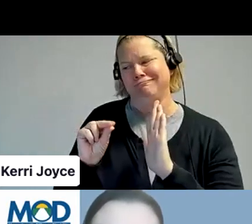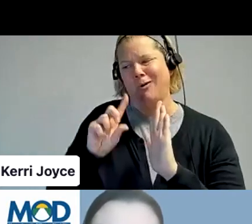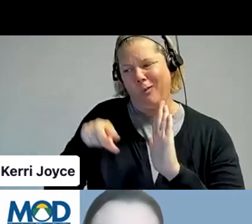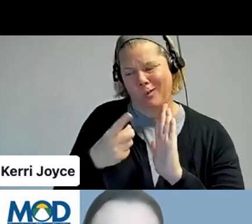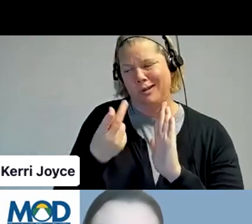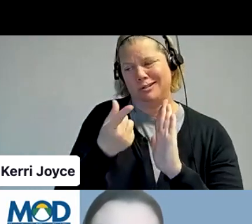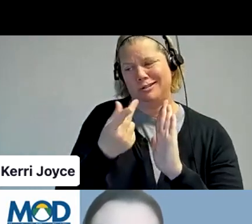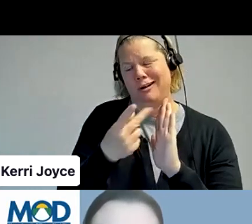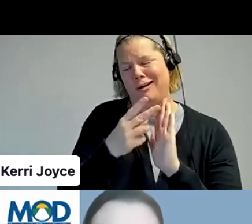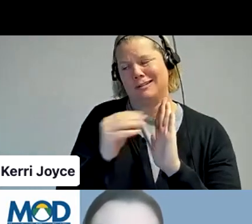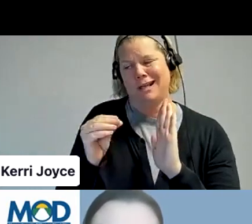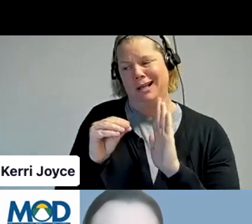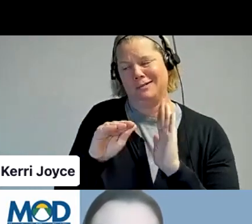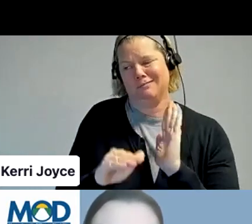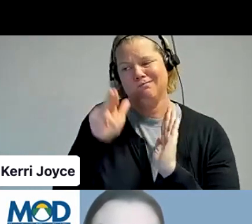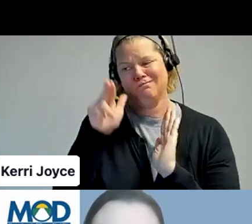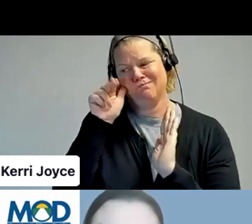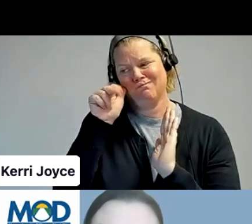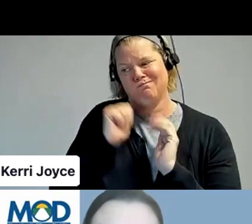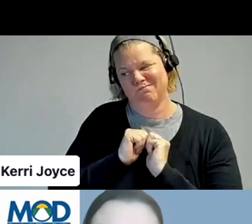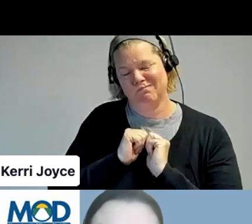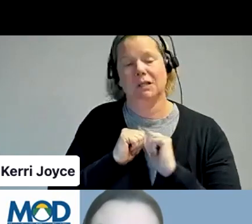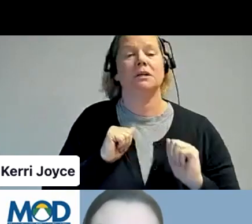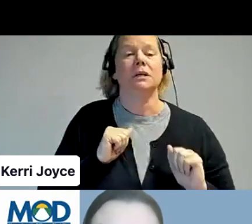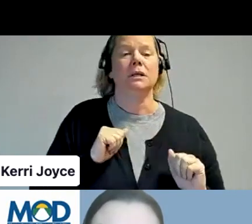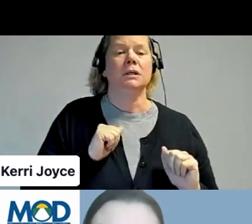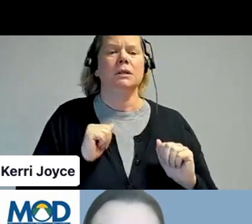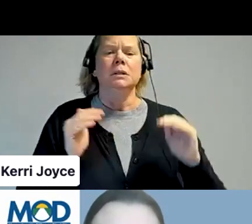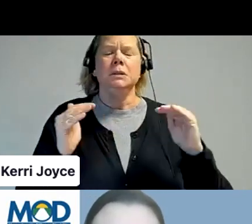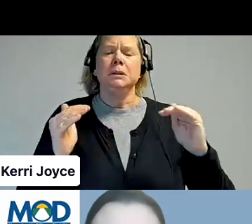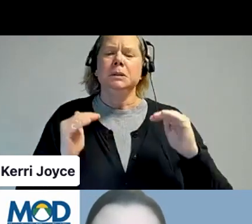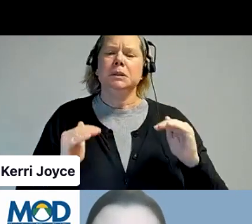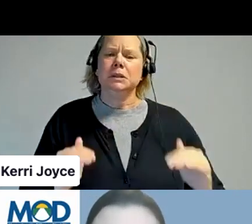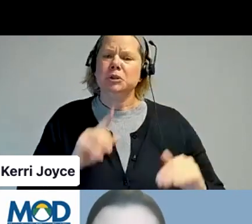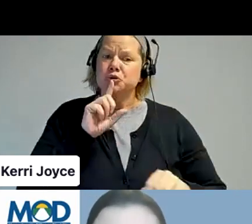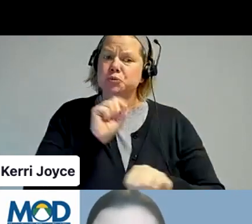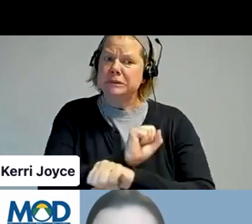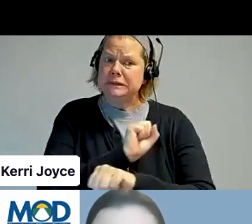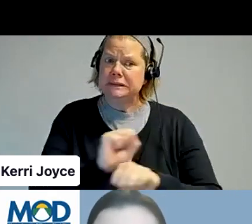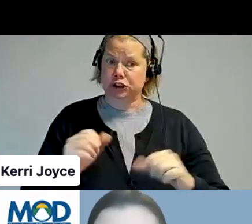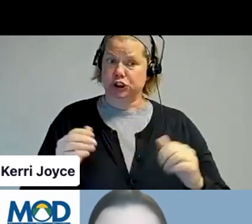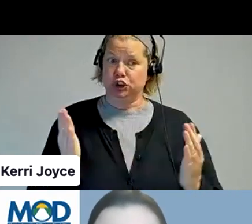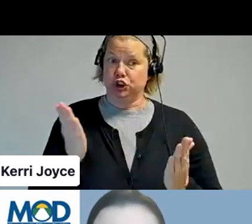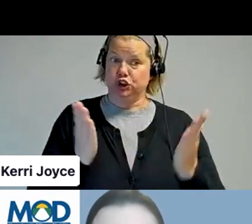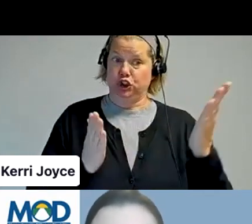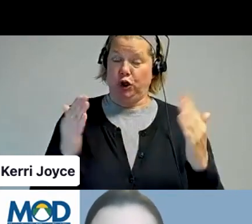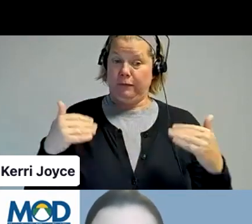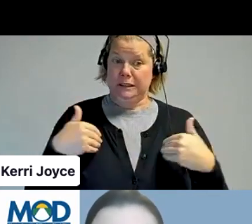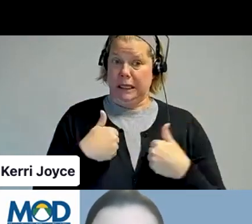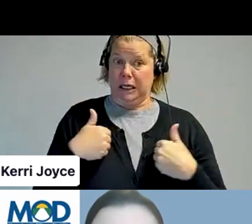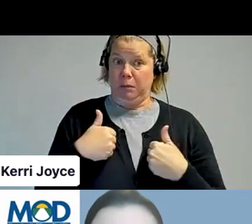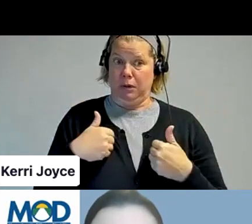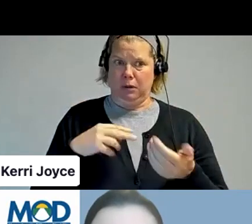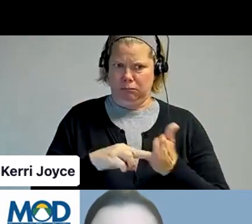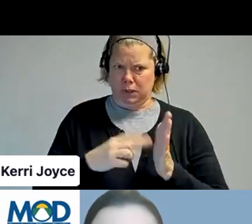Next, is it obviously a service animal? Now here we don't mean that the dog is wearing a service animal